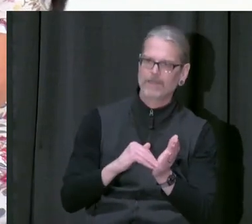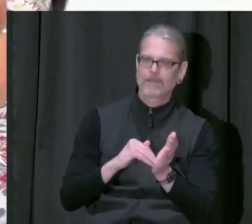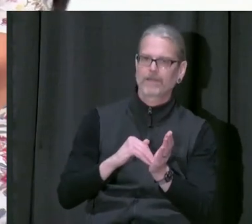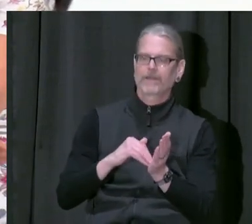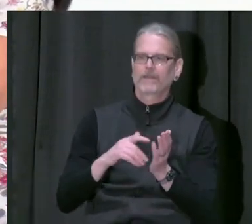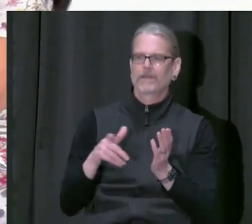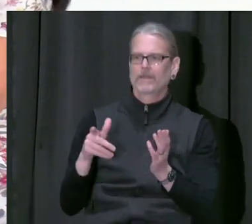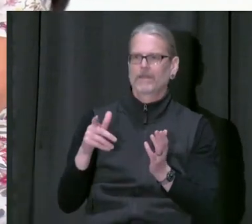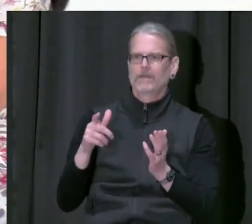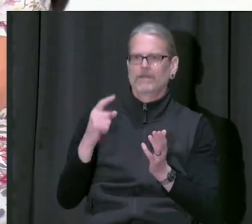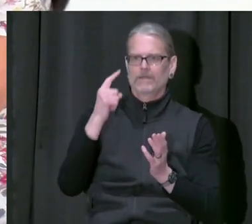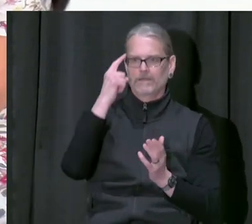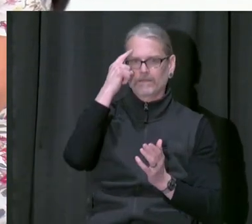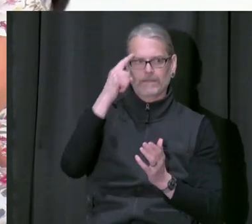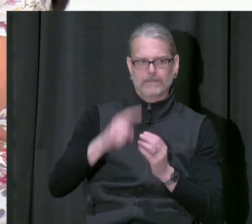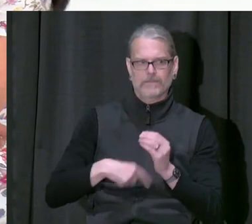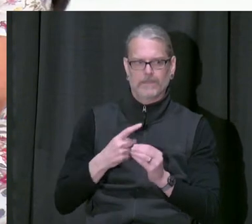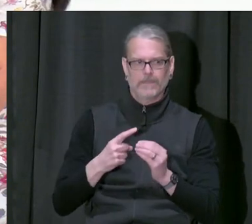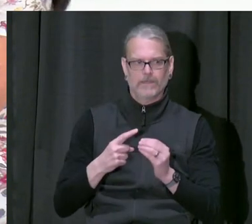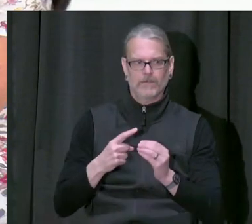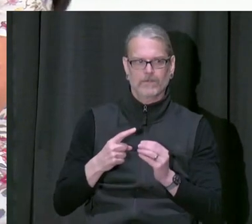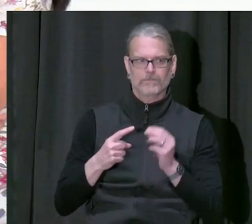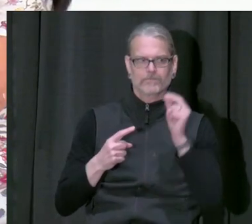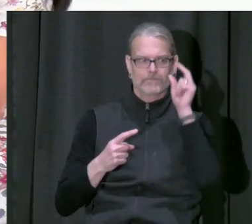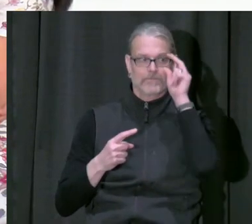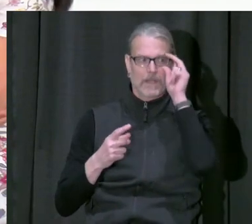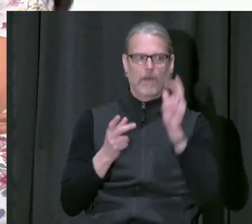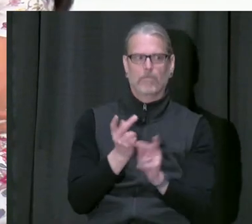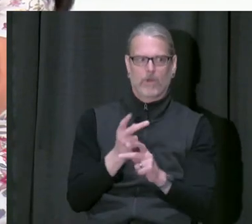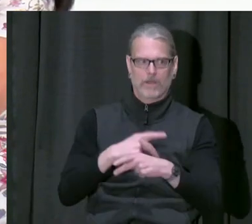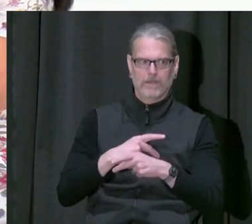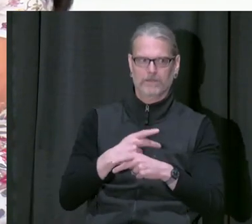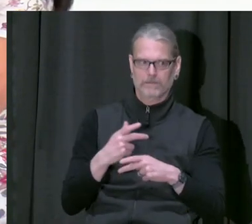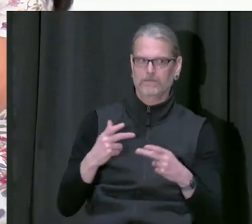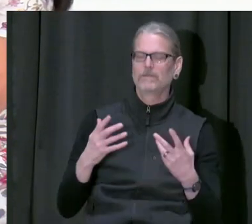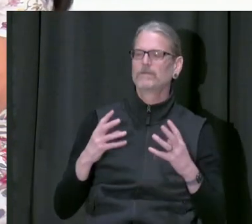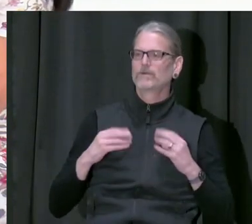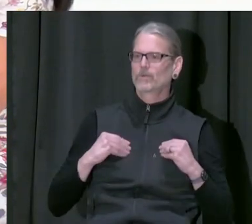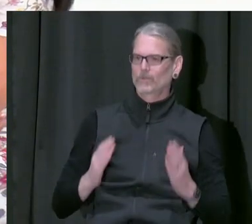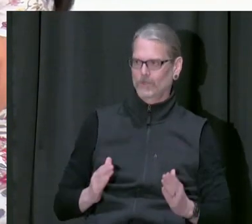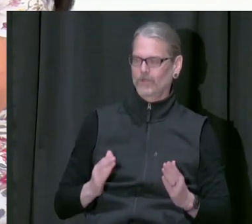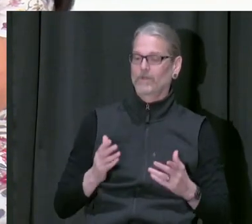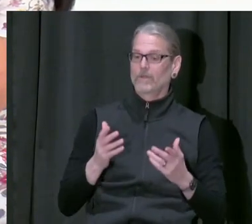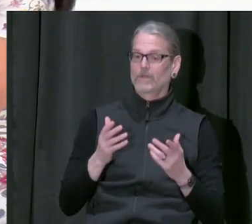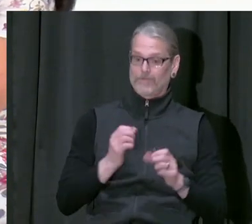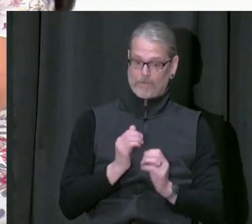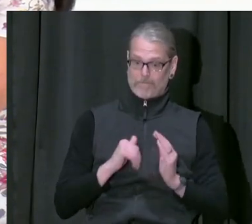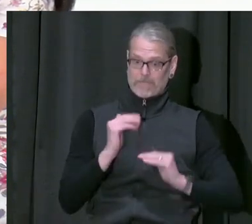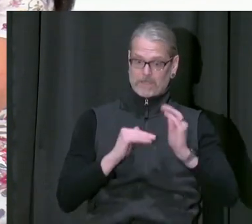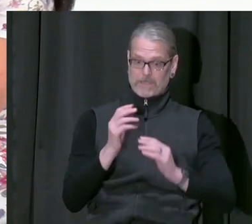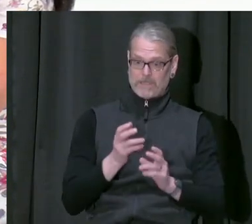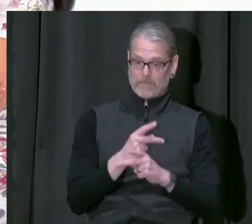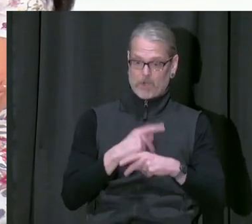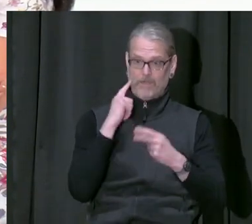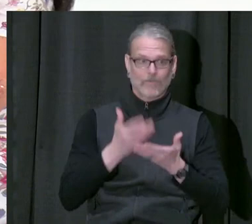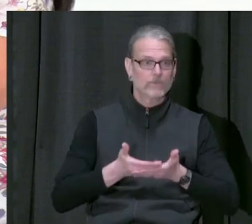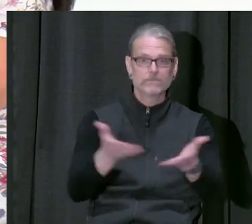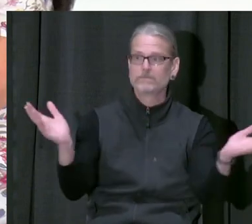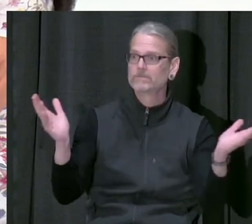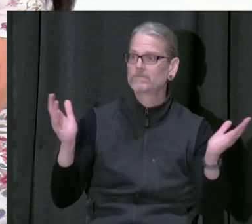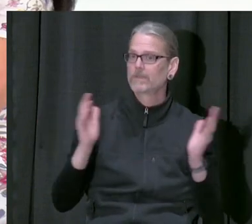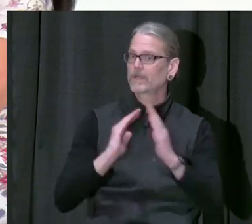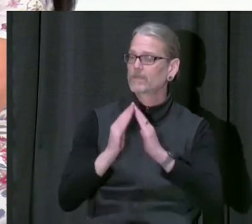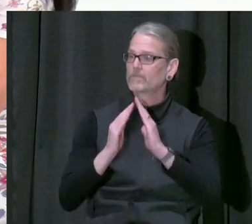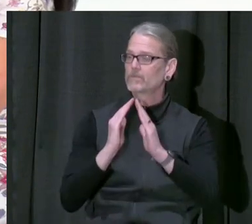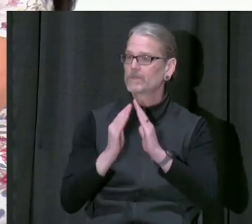think about a product owner. They're building products to serve the community, you know, and consumers. But if